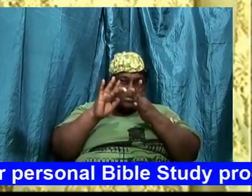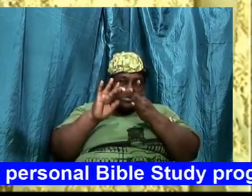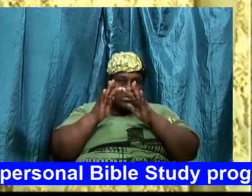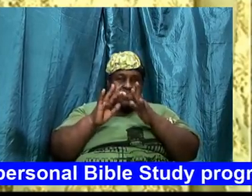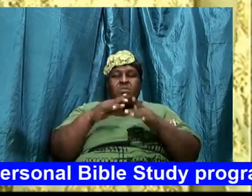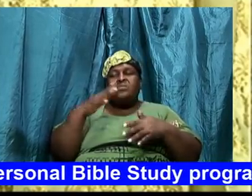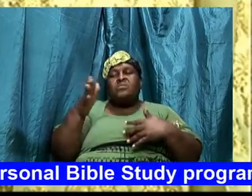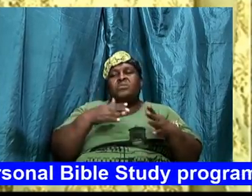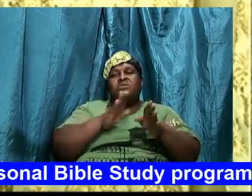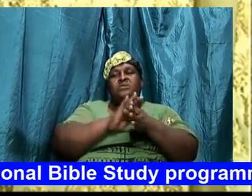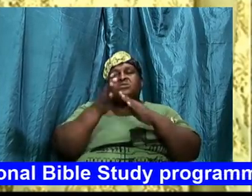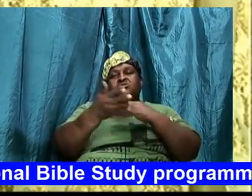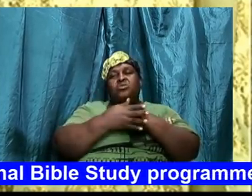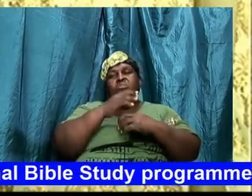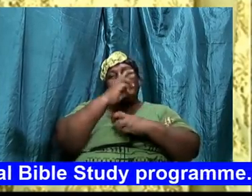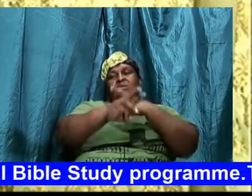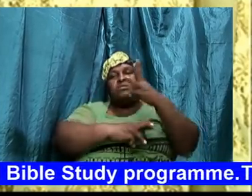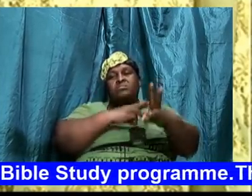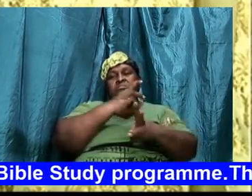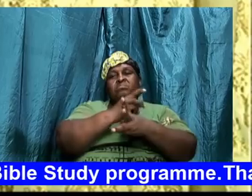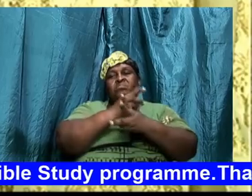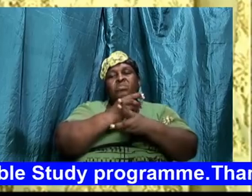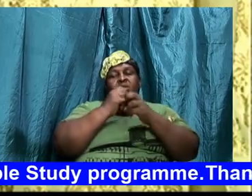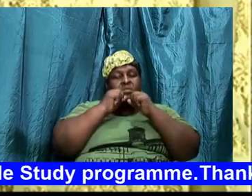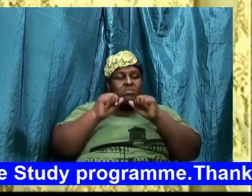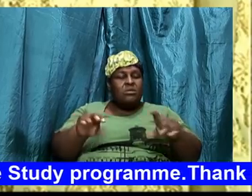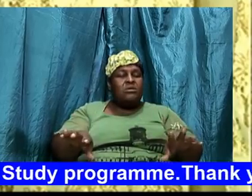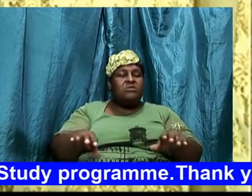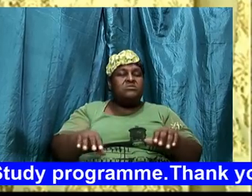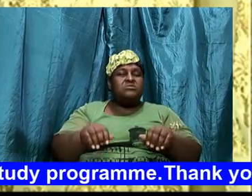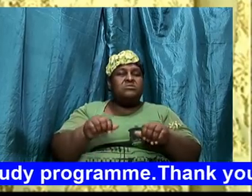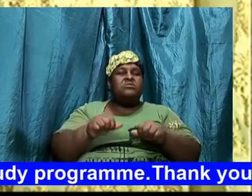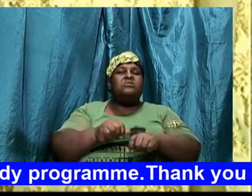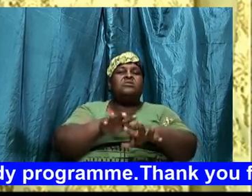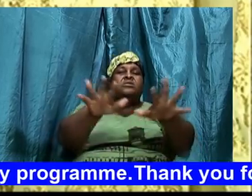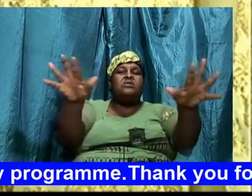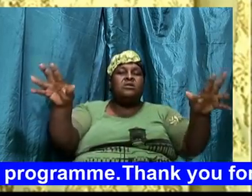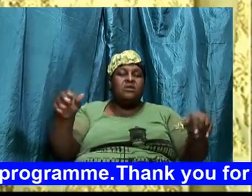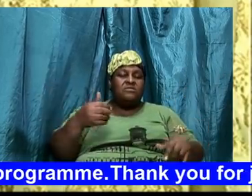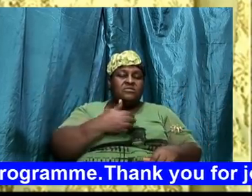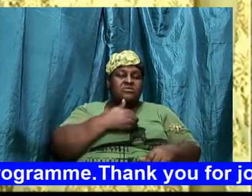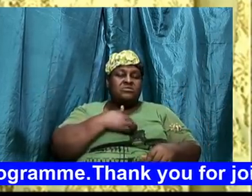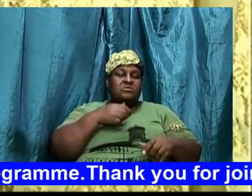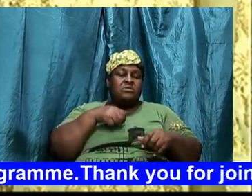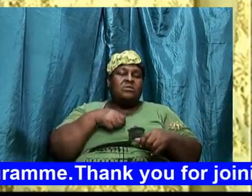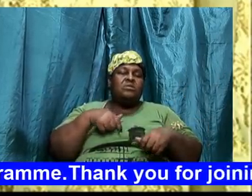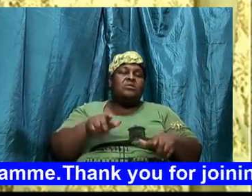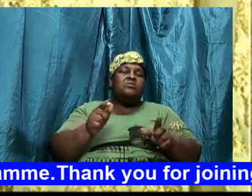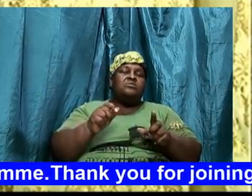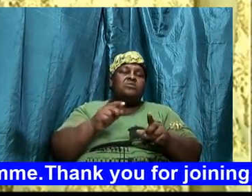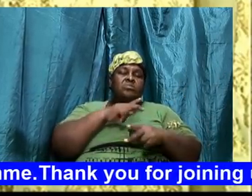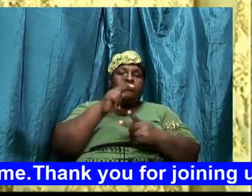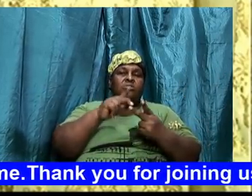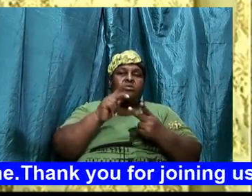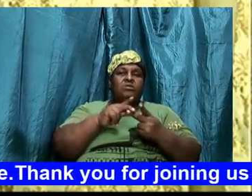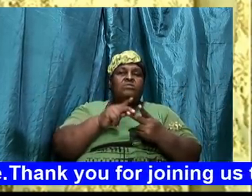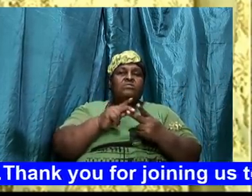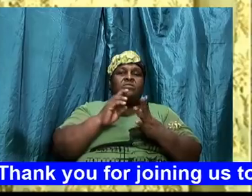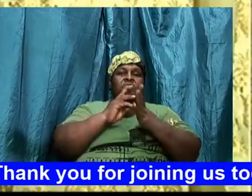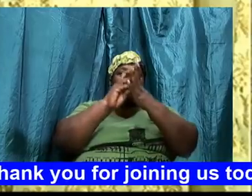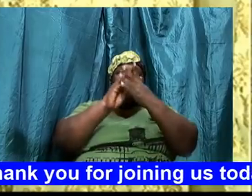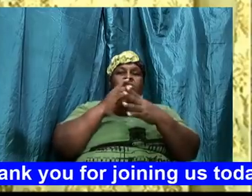locally, Lord, overseas. Bless every soul, Lord Jesus, and let your perfect will be accomplished in our